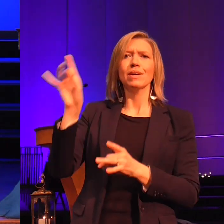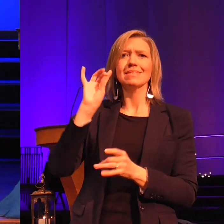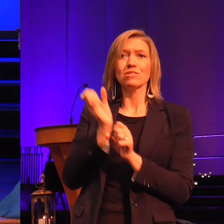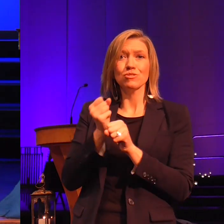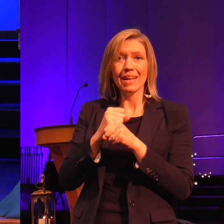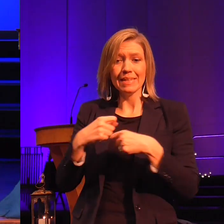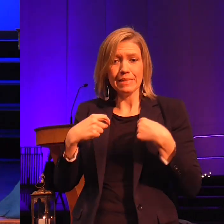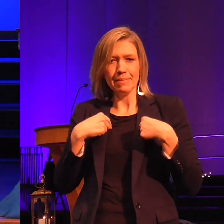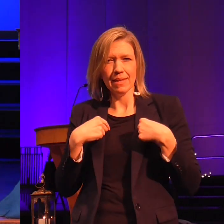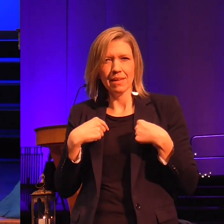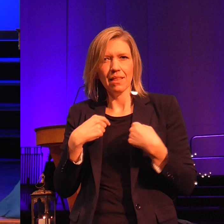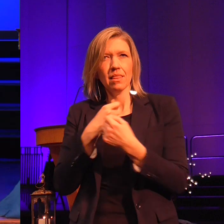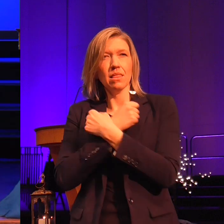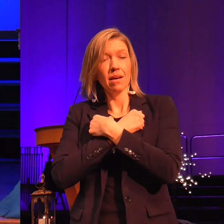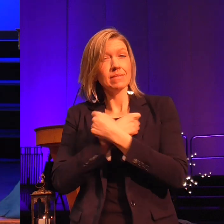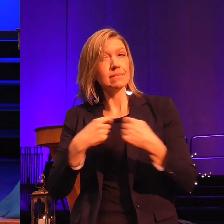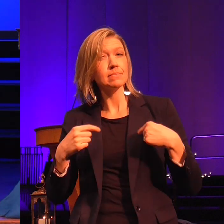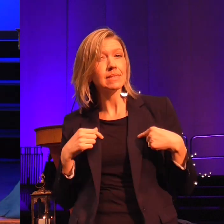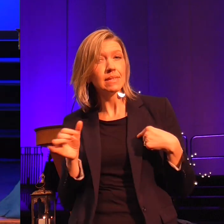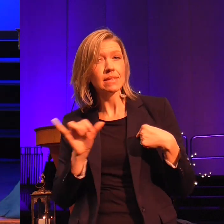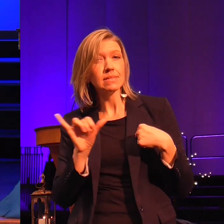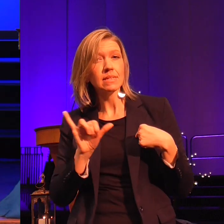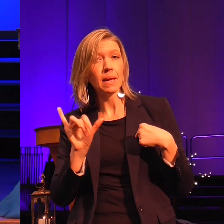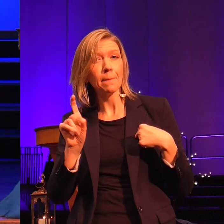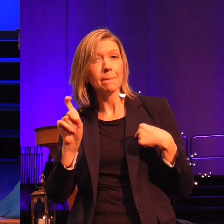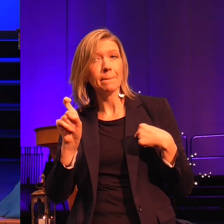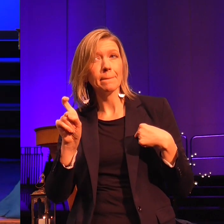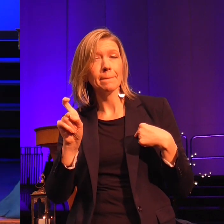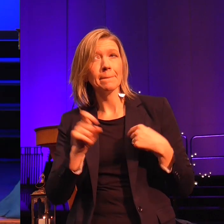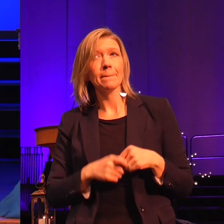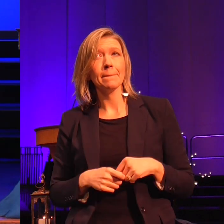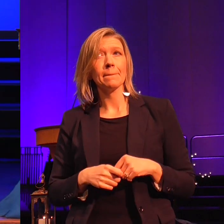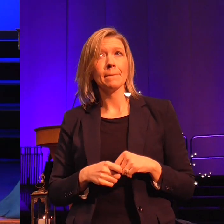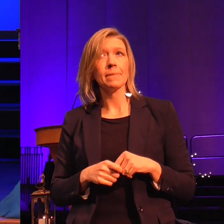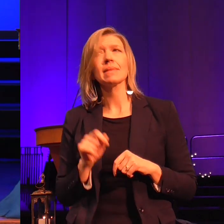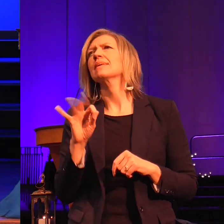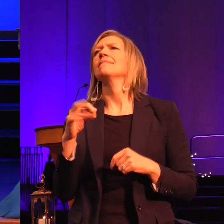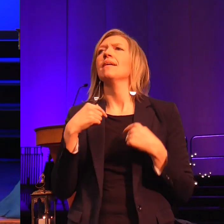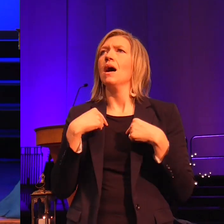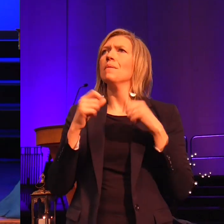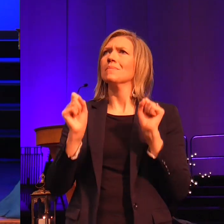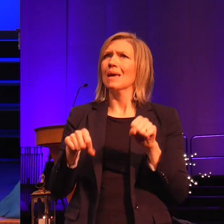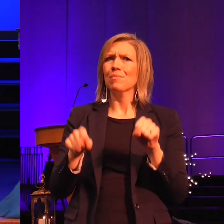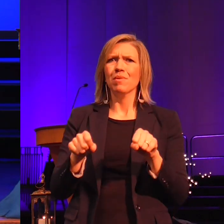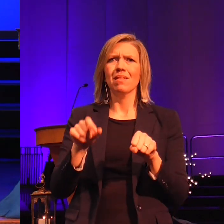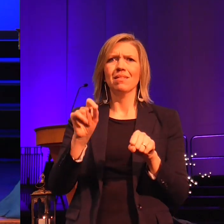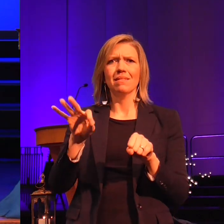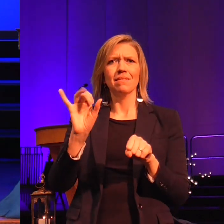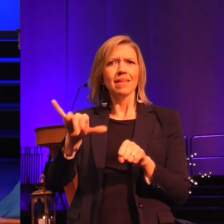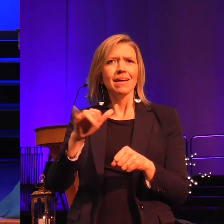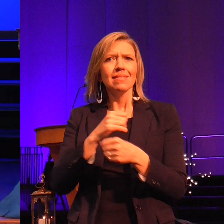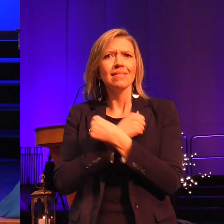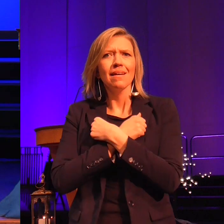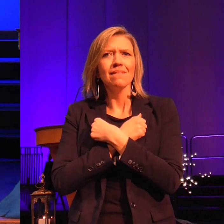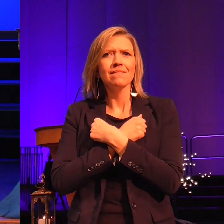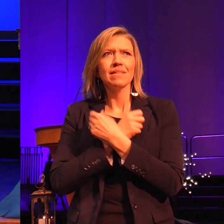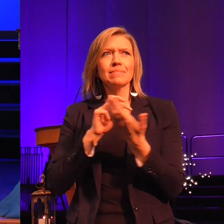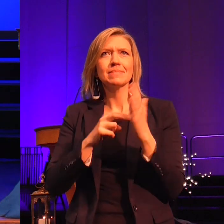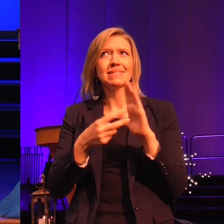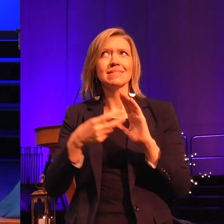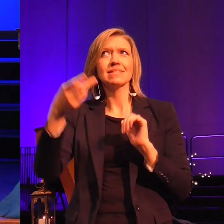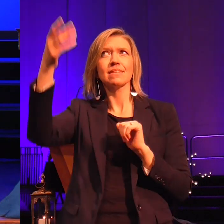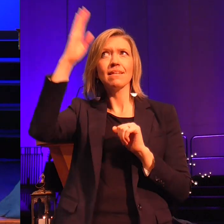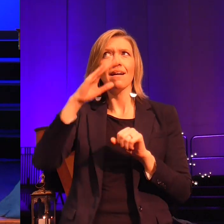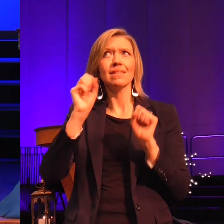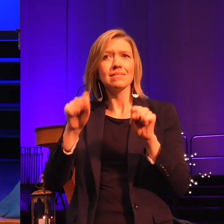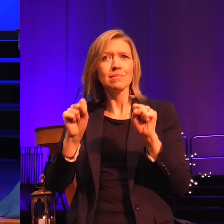planet love me in the same manner? If I'm capable of it, could God be capable of that and so